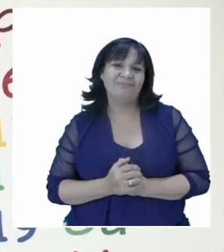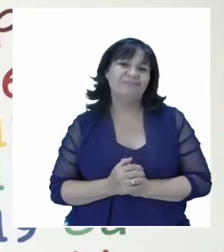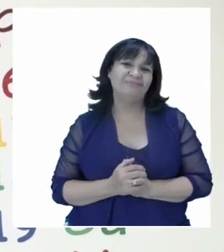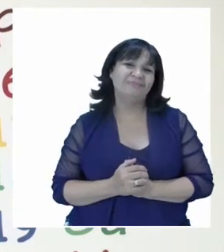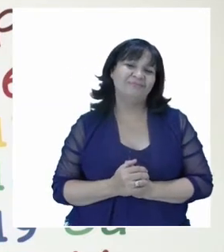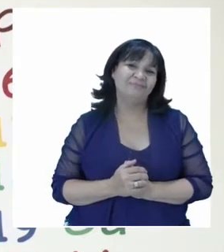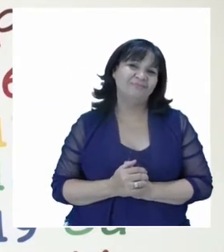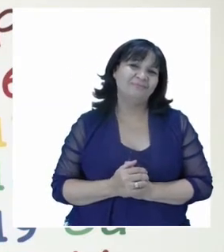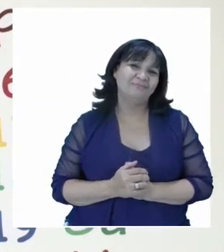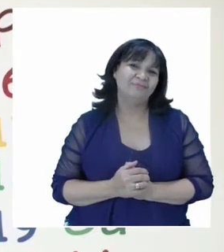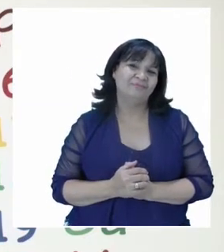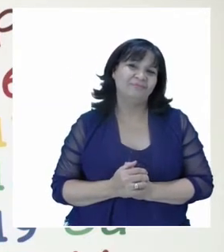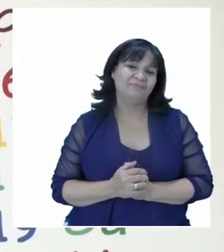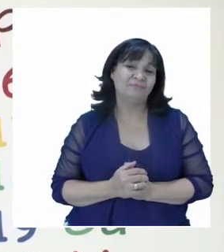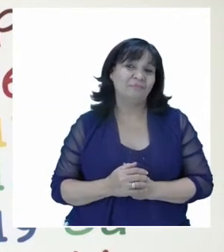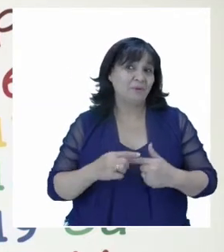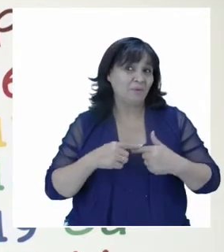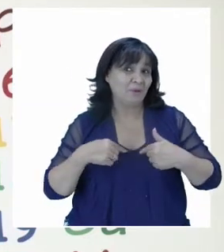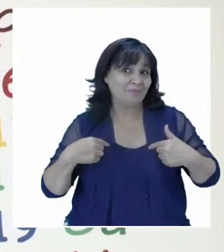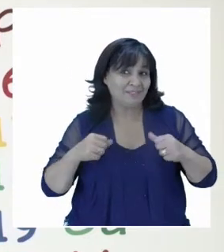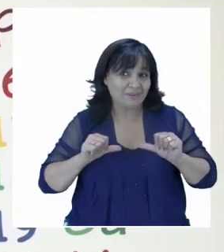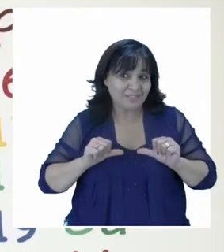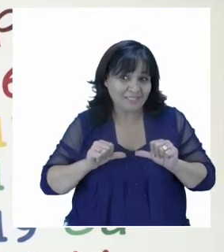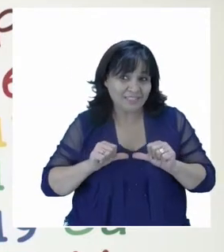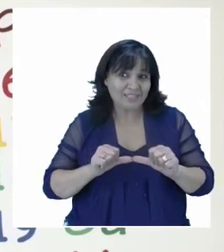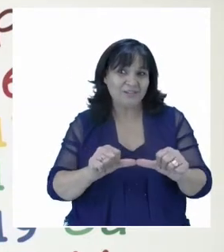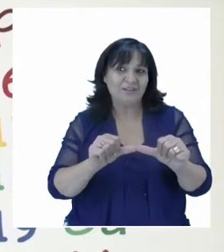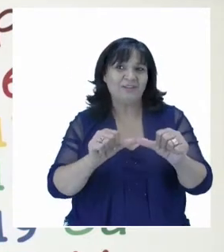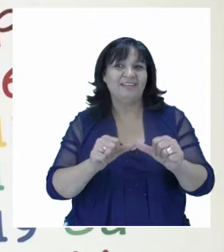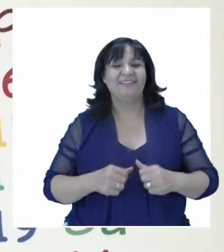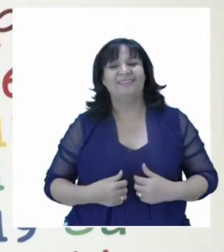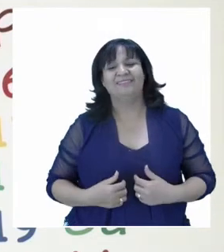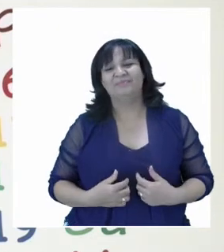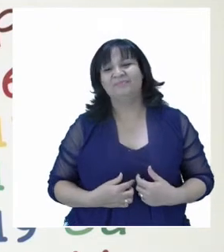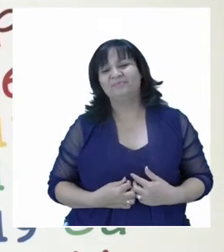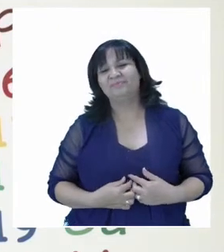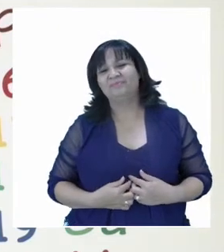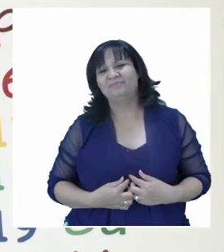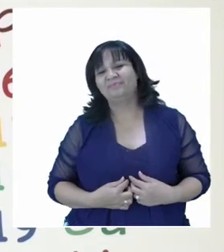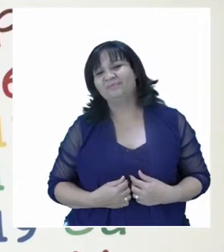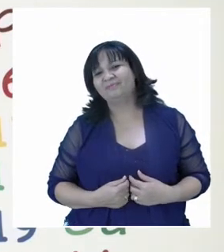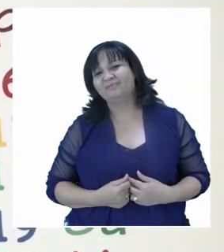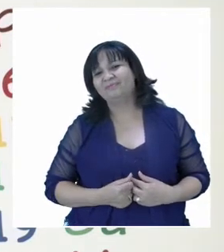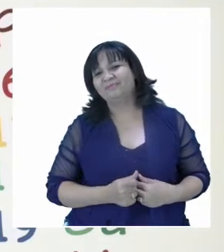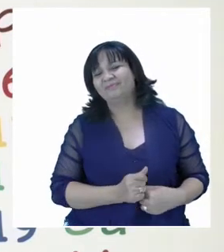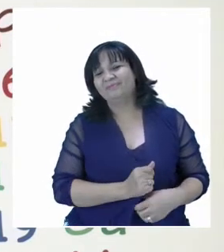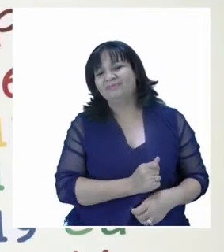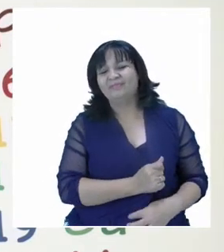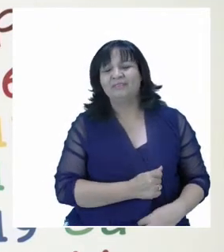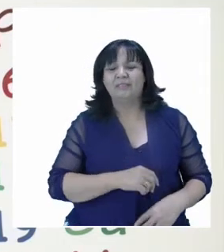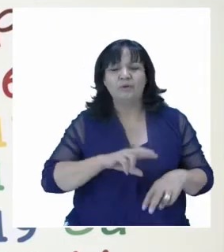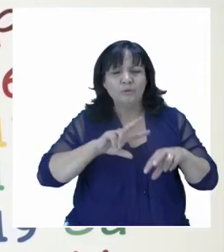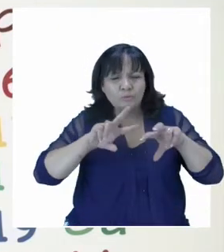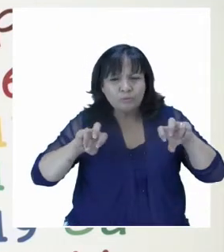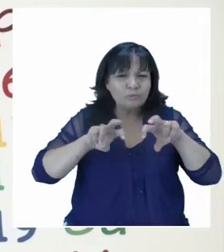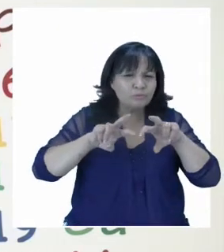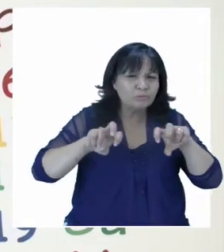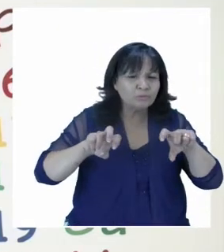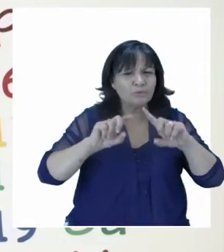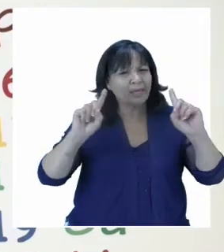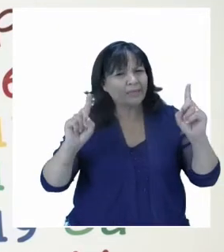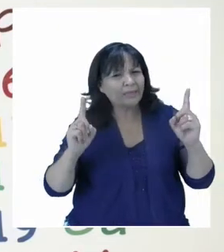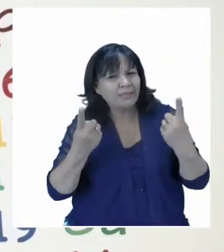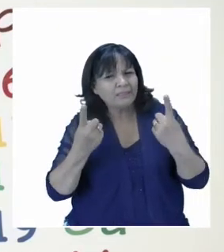But we have to continue. So it is your job to find some things in your house or in your classroom that